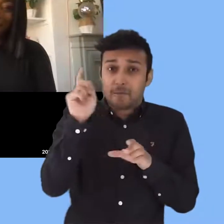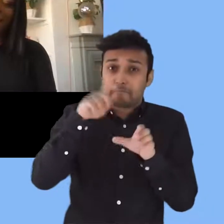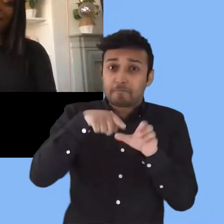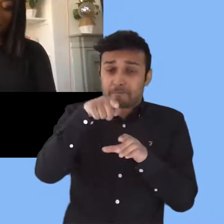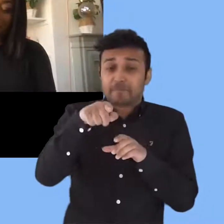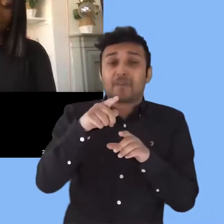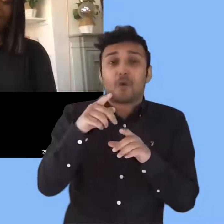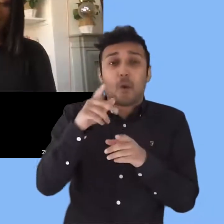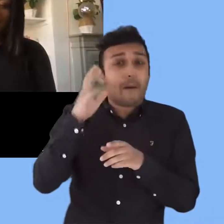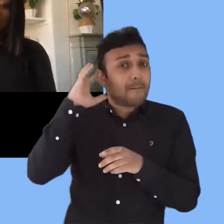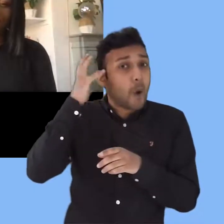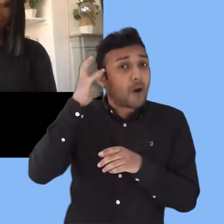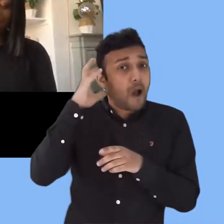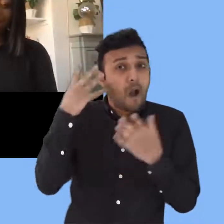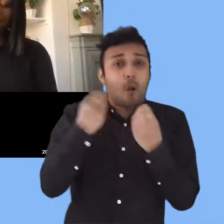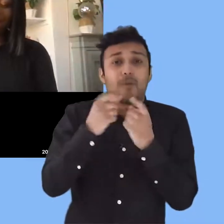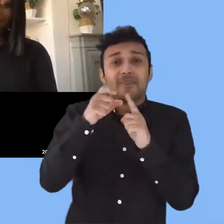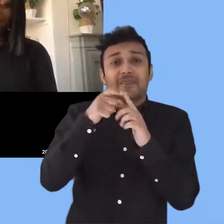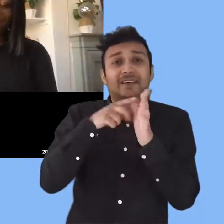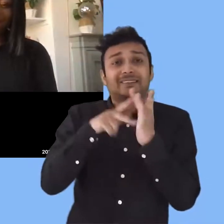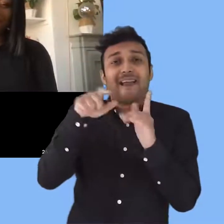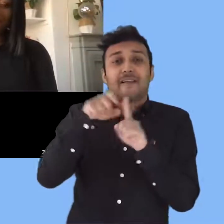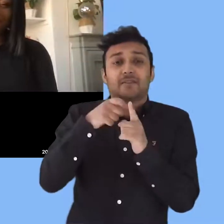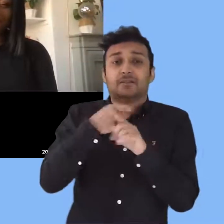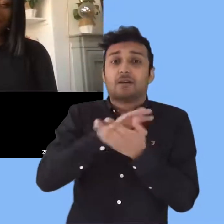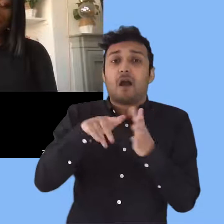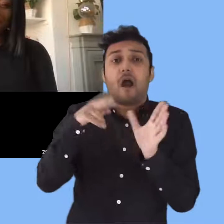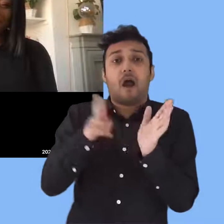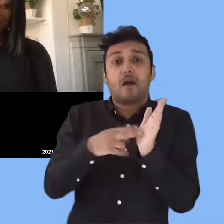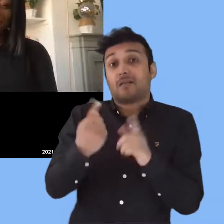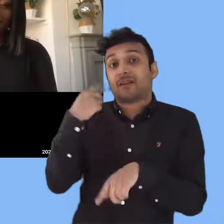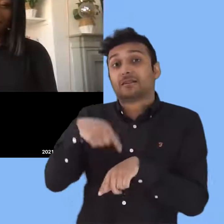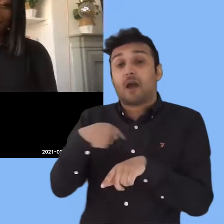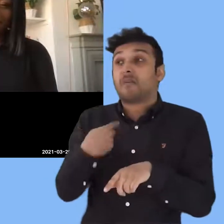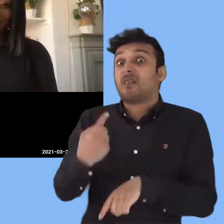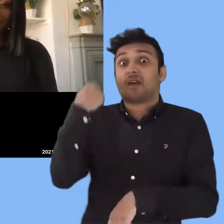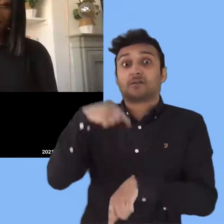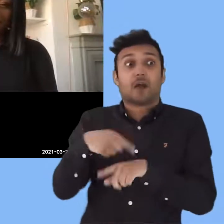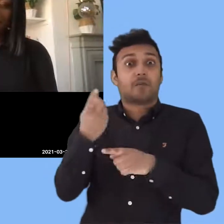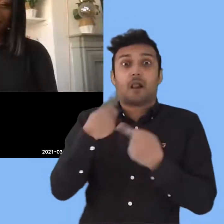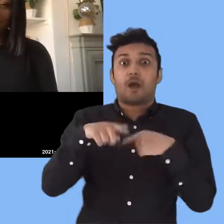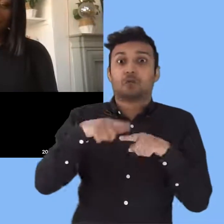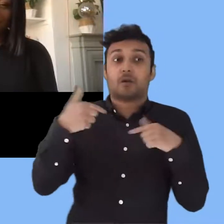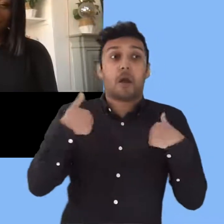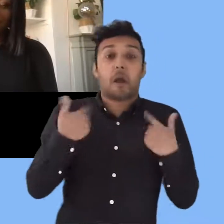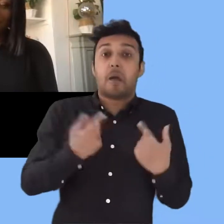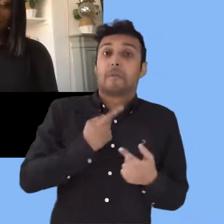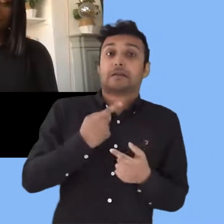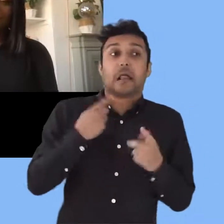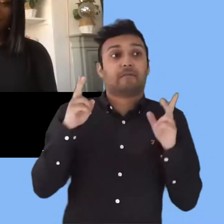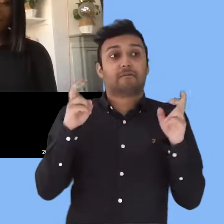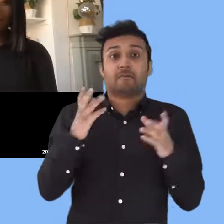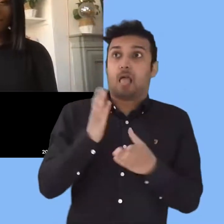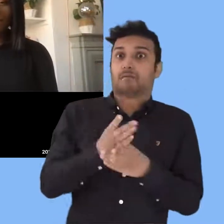podcast with David Kahn? Indeed. And at that point, I was a white woman who sat comfortably